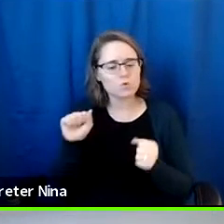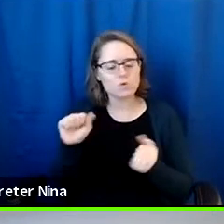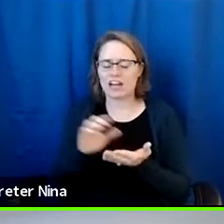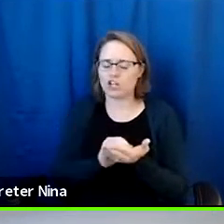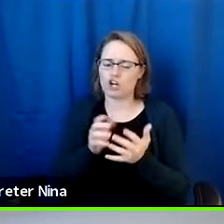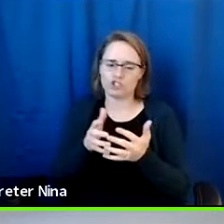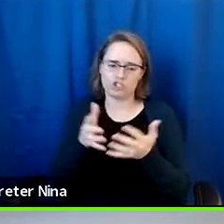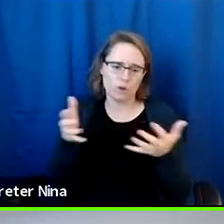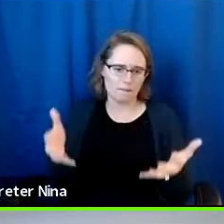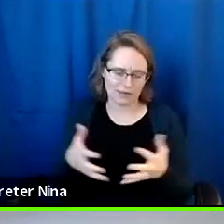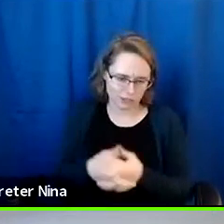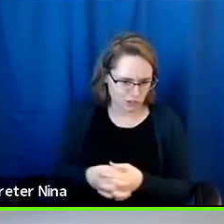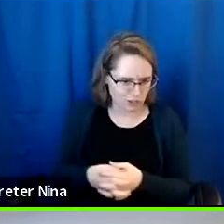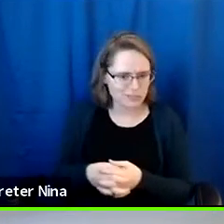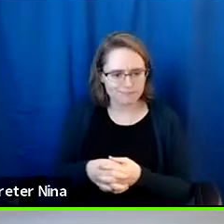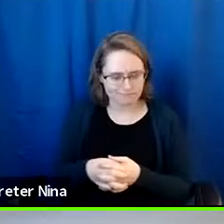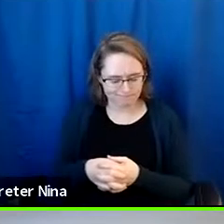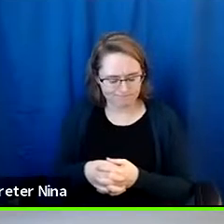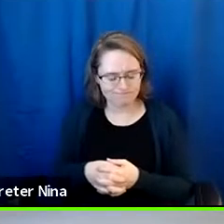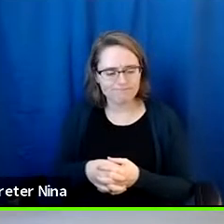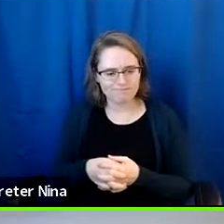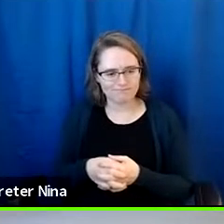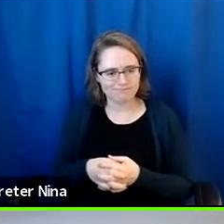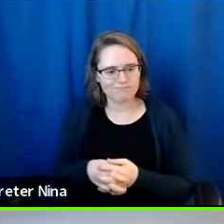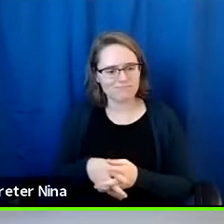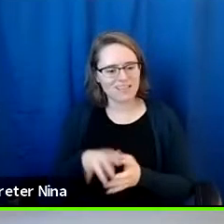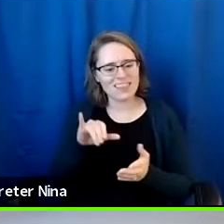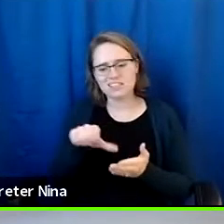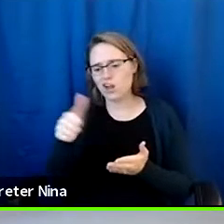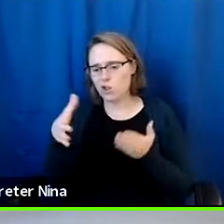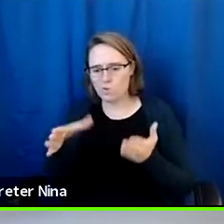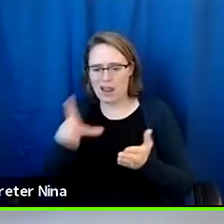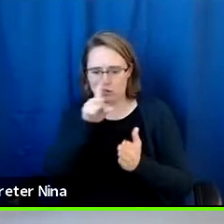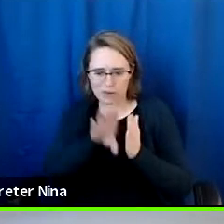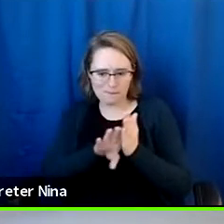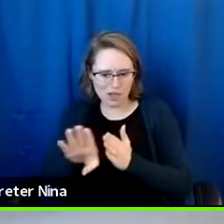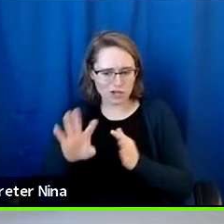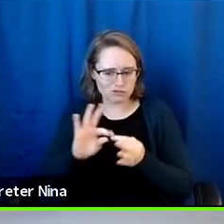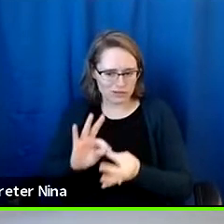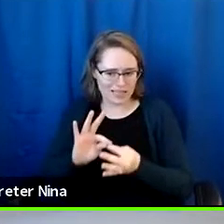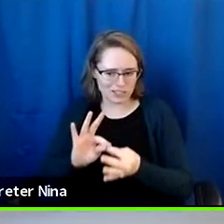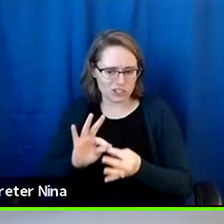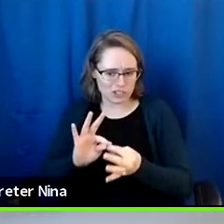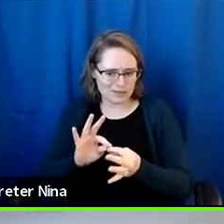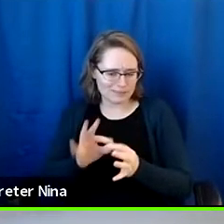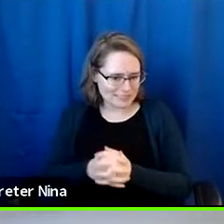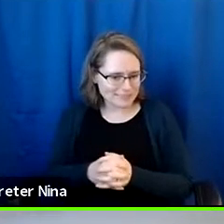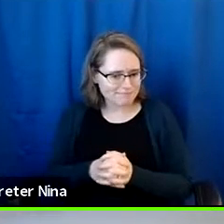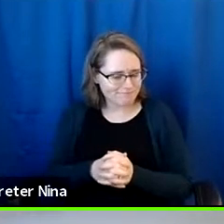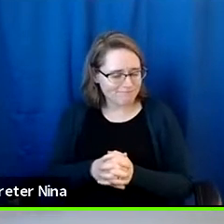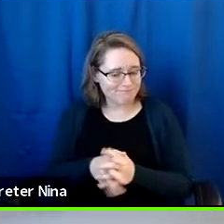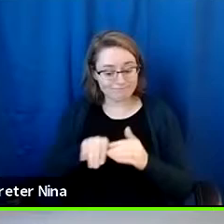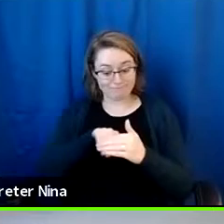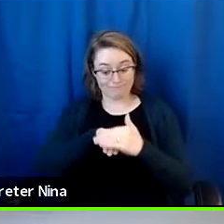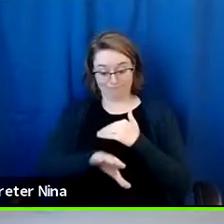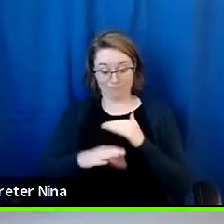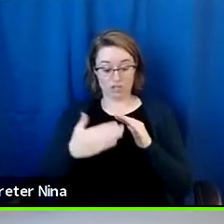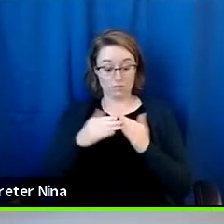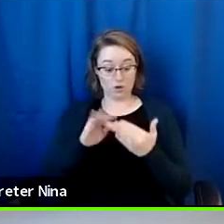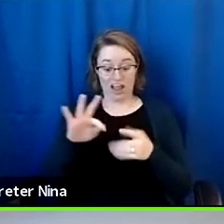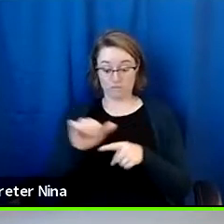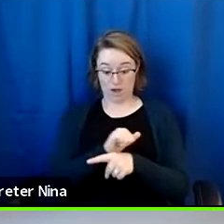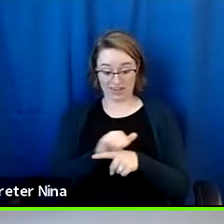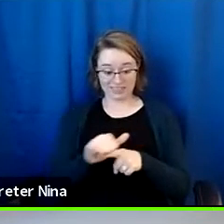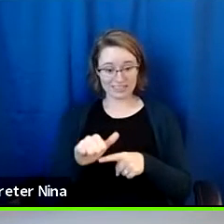from each other. And that's another way of building relationships, because you enter a community of practice and then you